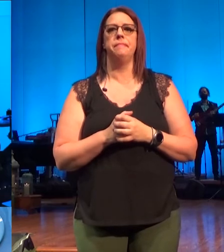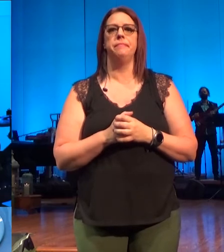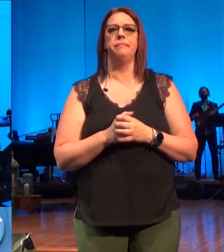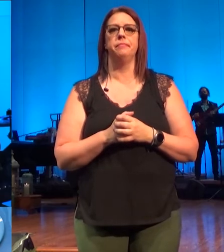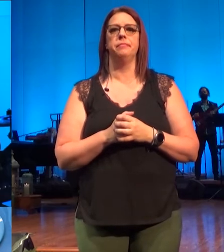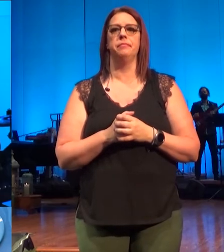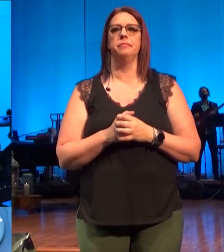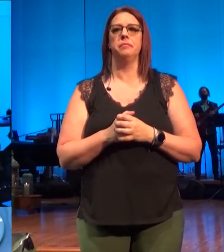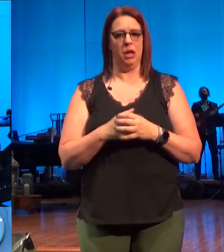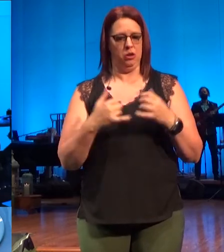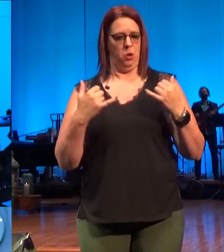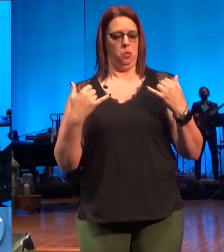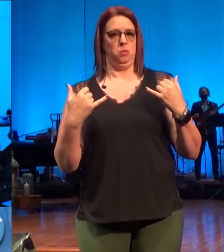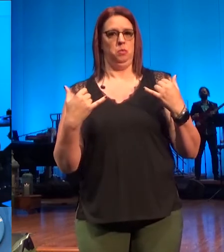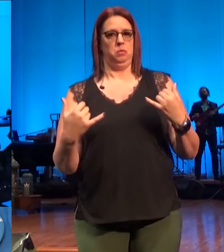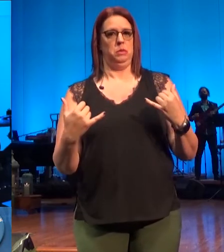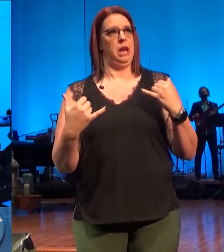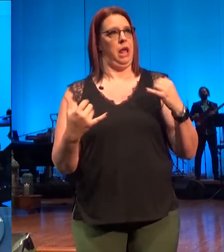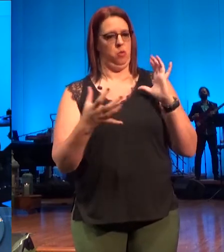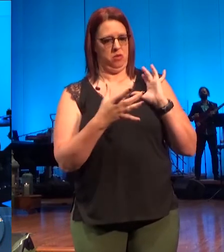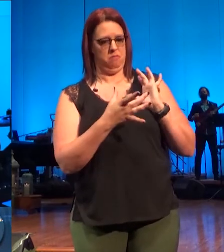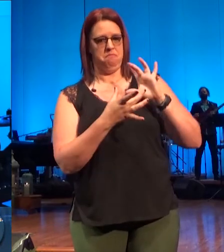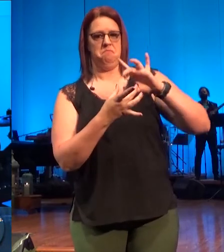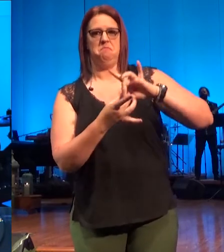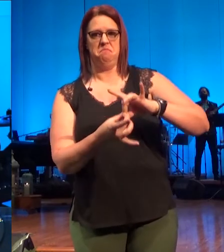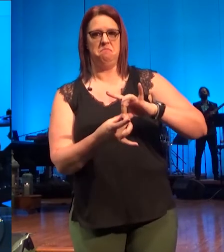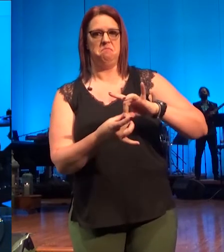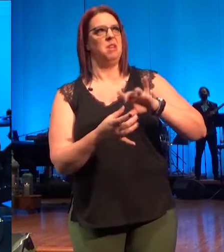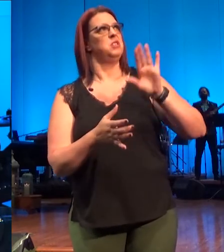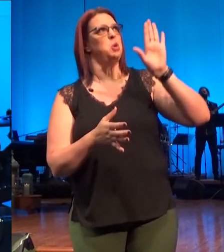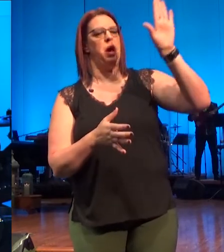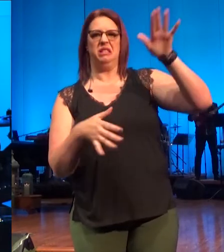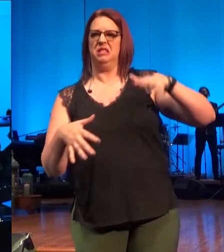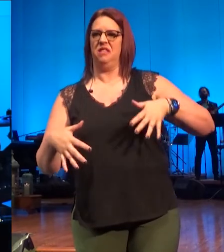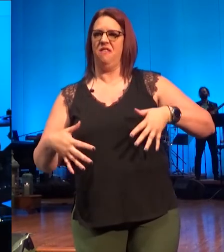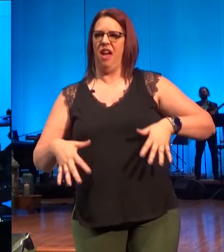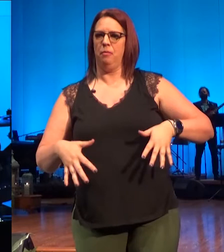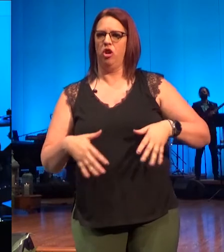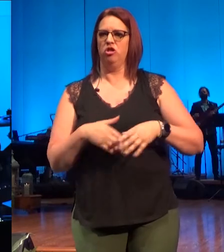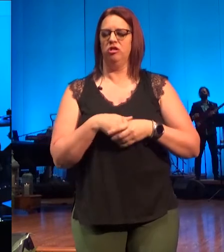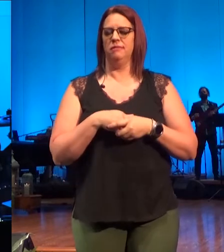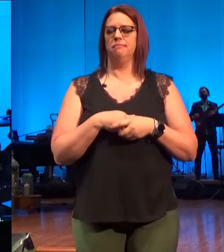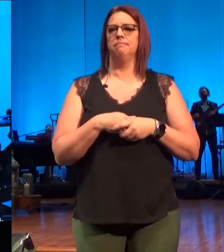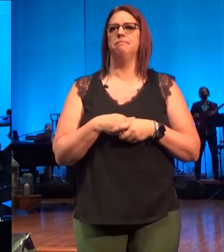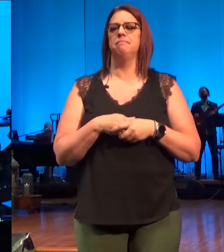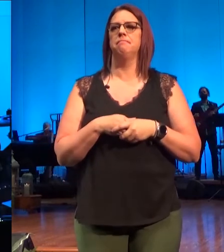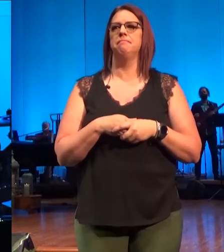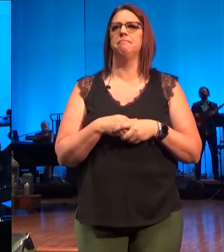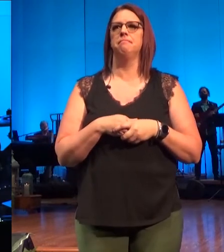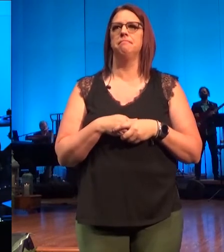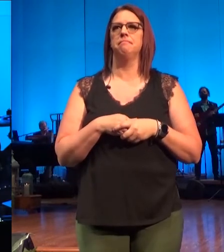We tune into that frequency, that vibration right now.